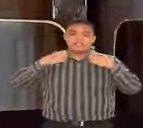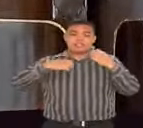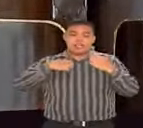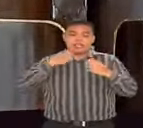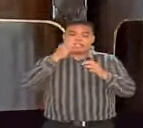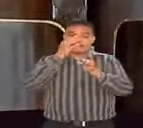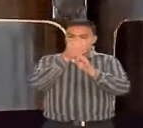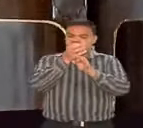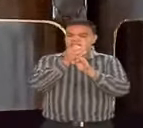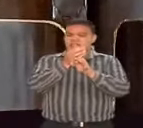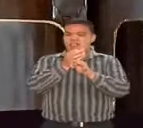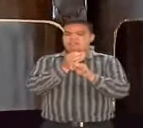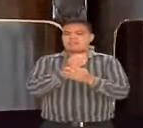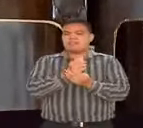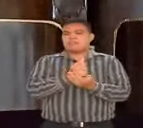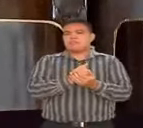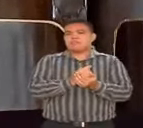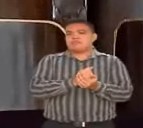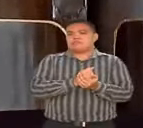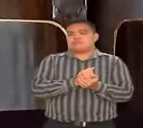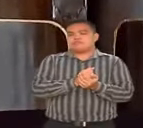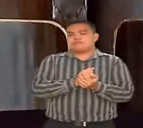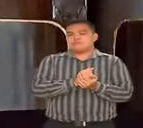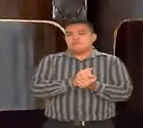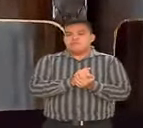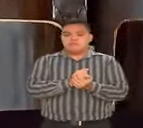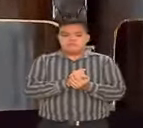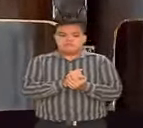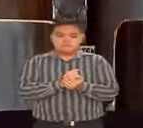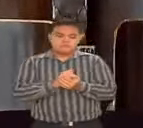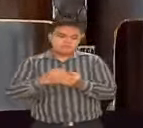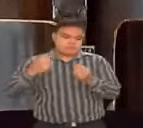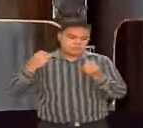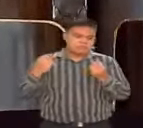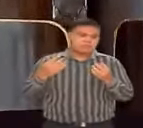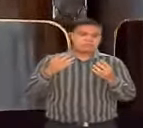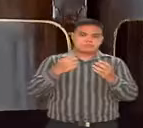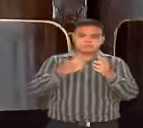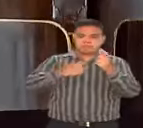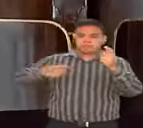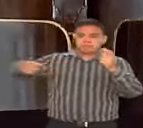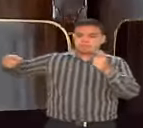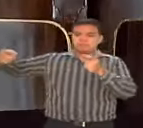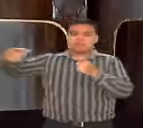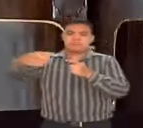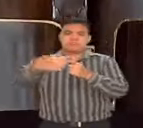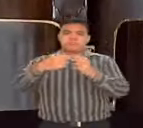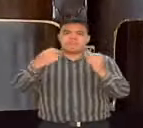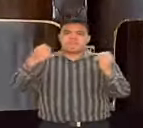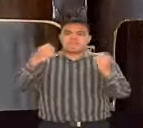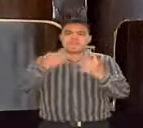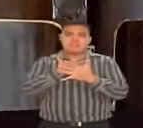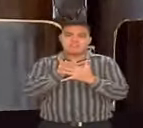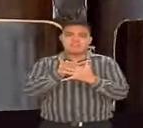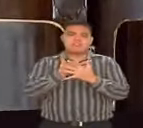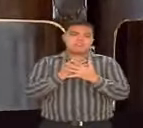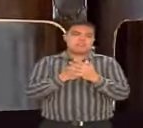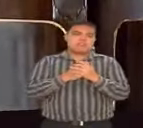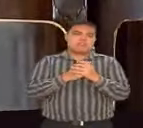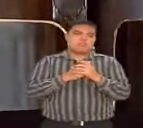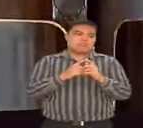Kay sometimes ma-over na ta. Nga halos kita na gi-overtake ka na ta sa fear sa COVID. Wa na tayo